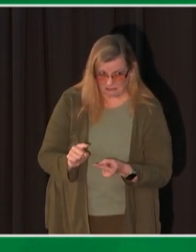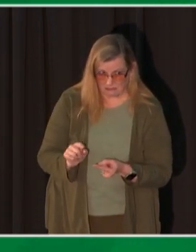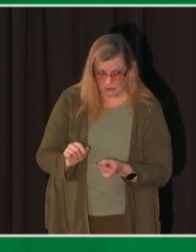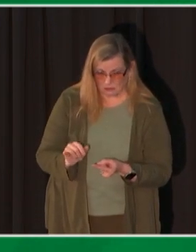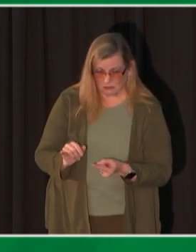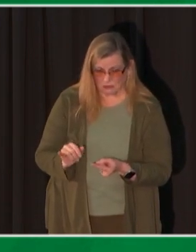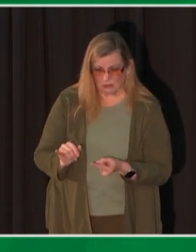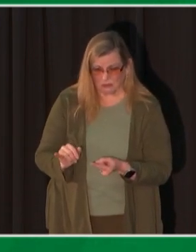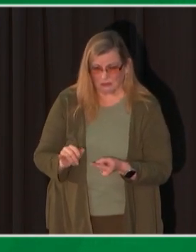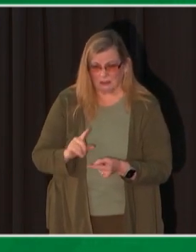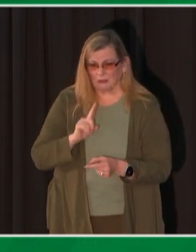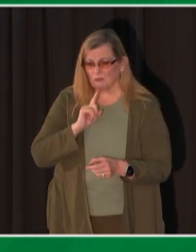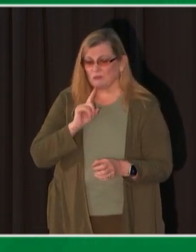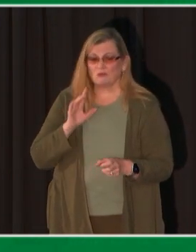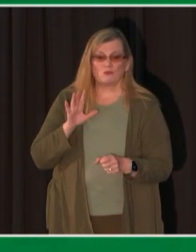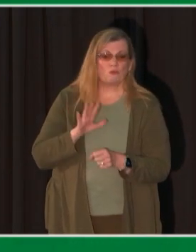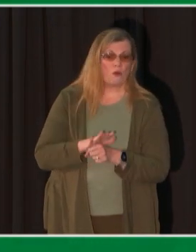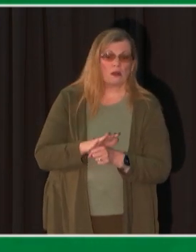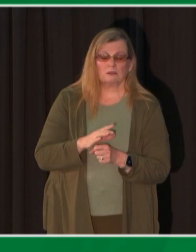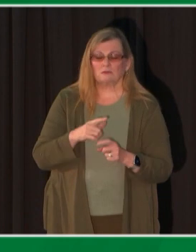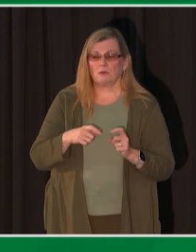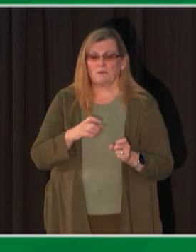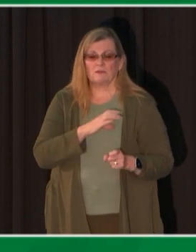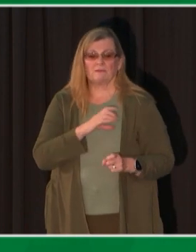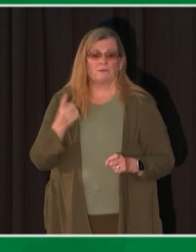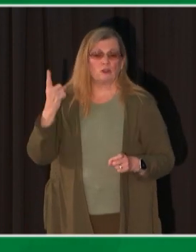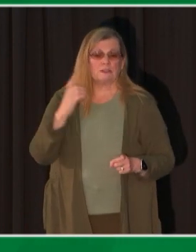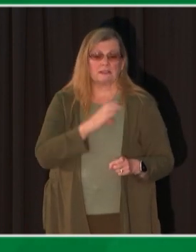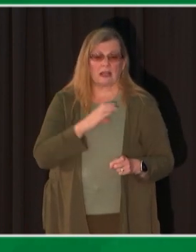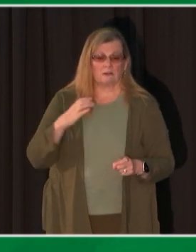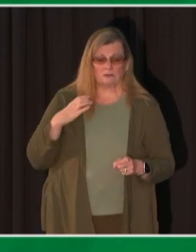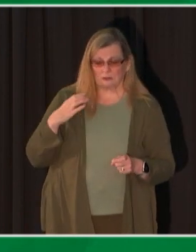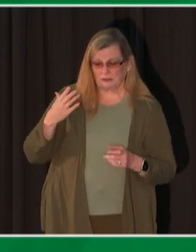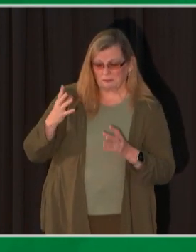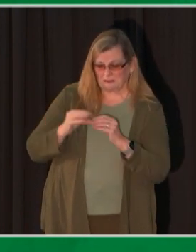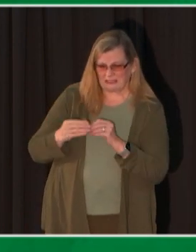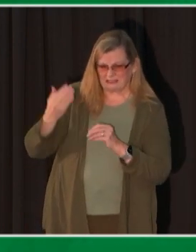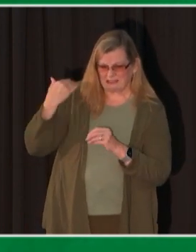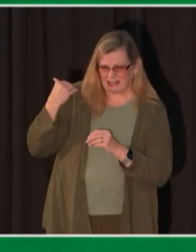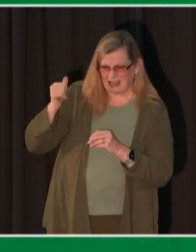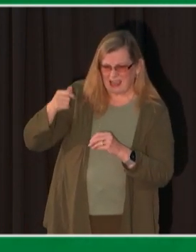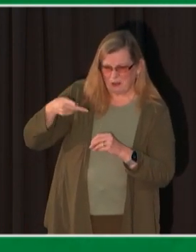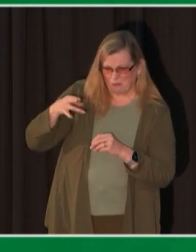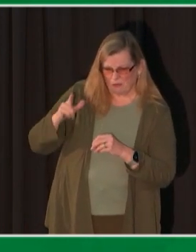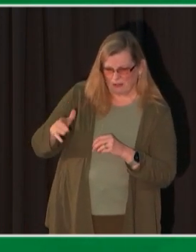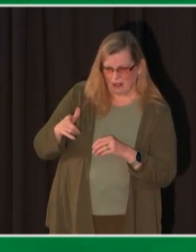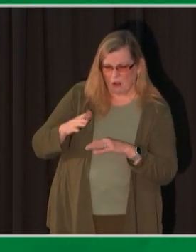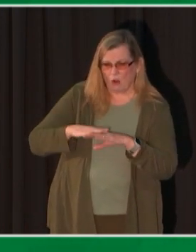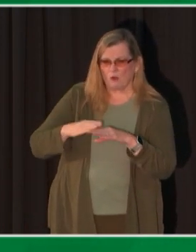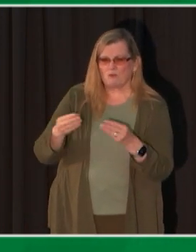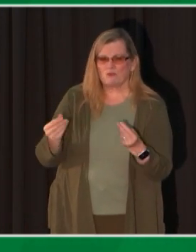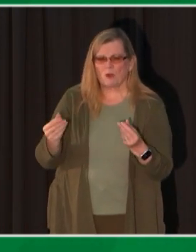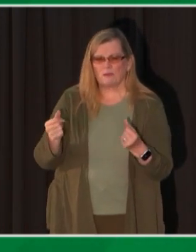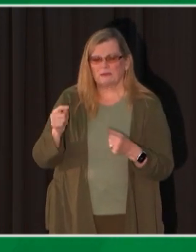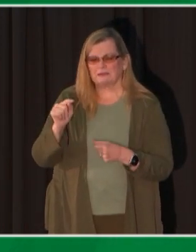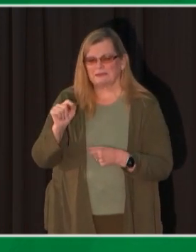council bill included some property tax relief, sales tax